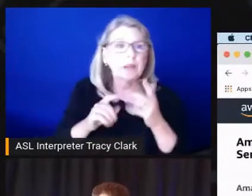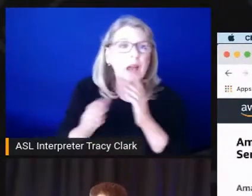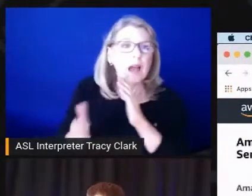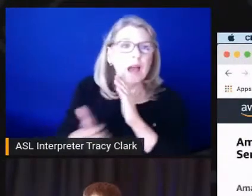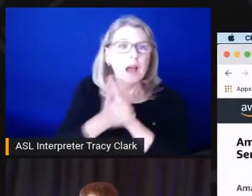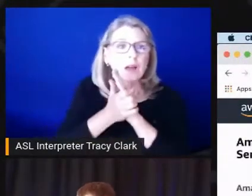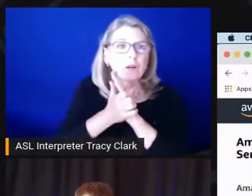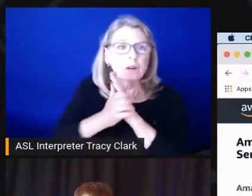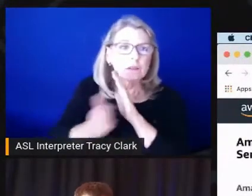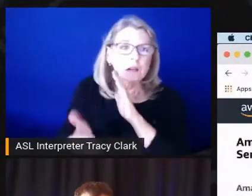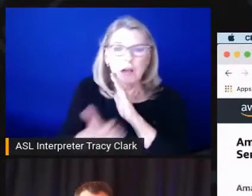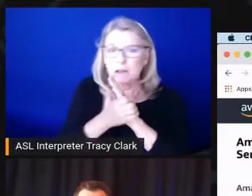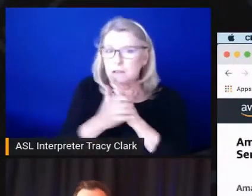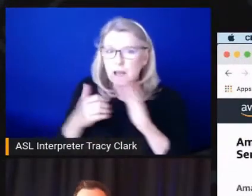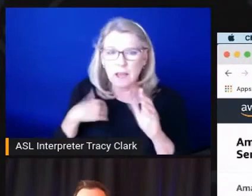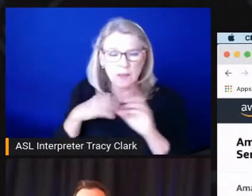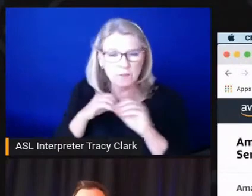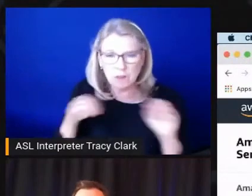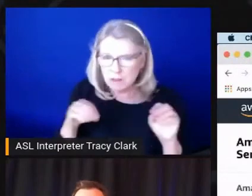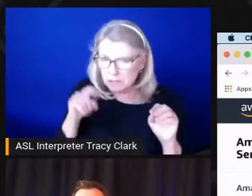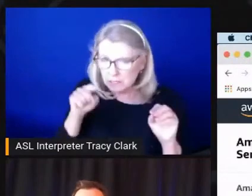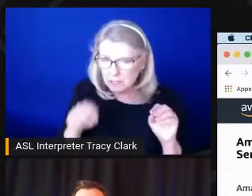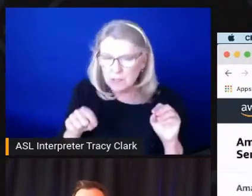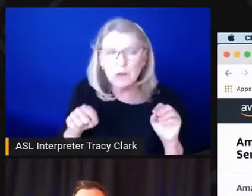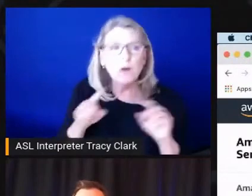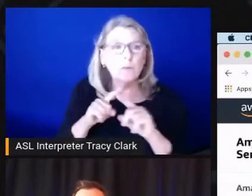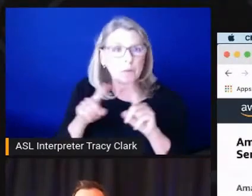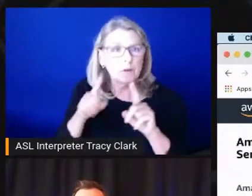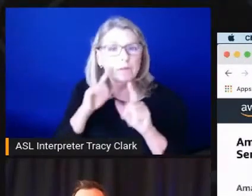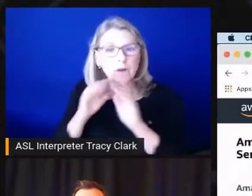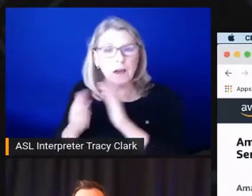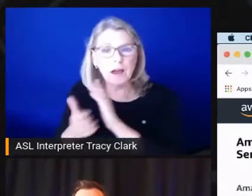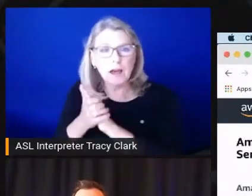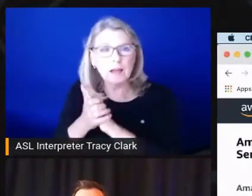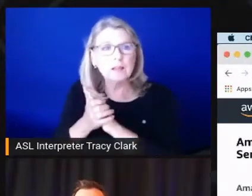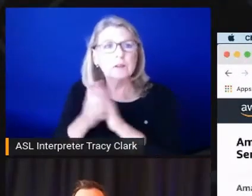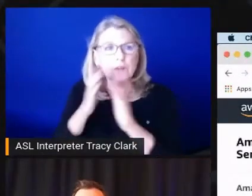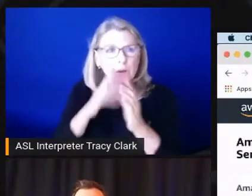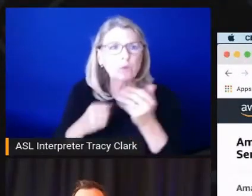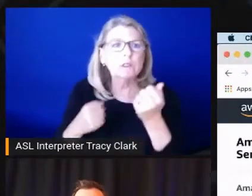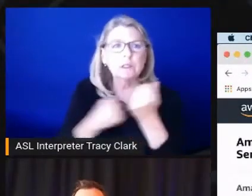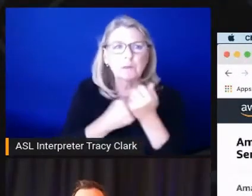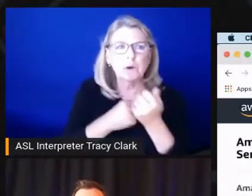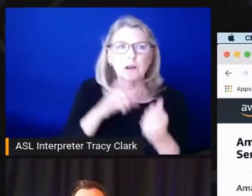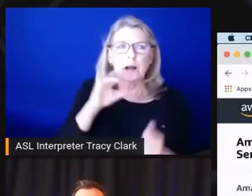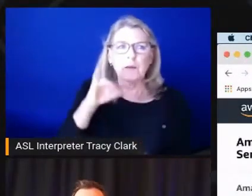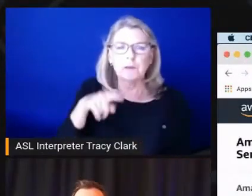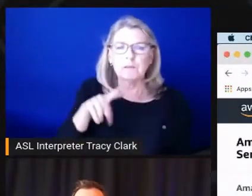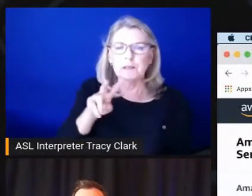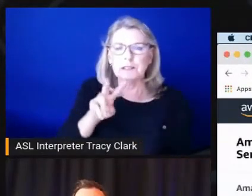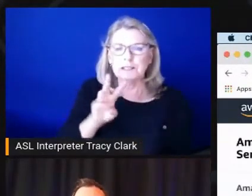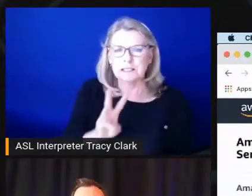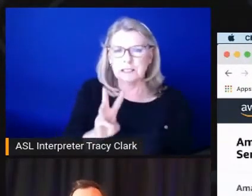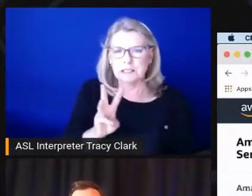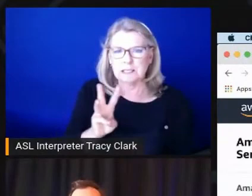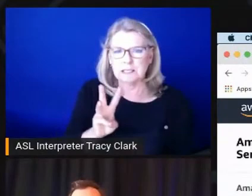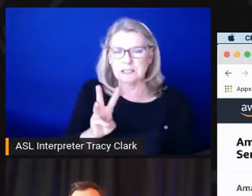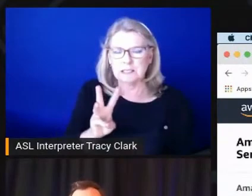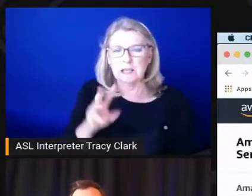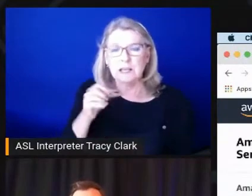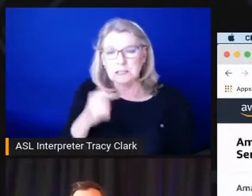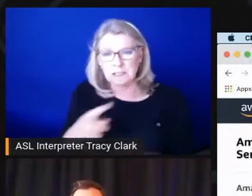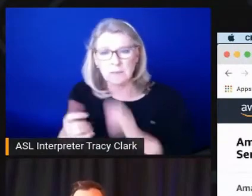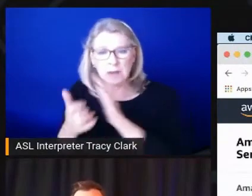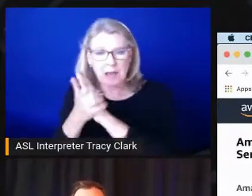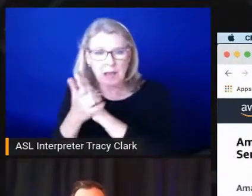add-ons are going to be supporting the IPv6. There are some of the add-ons which might not be, but that the list